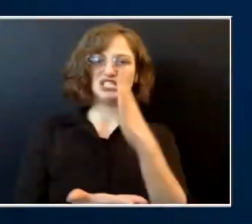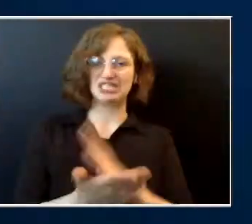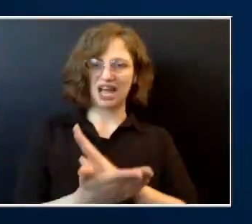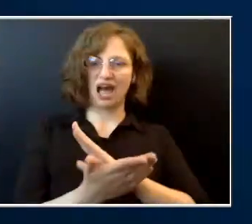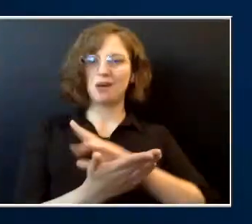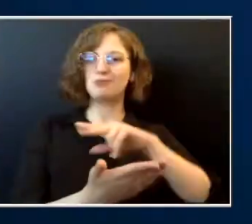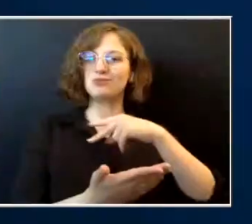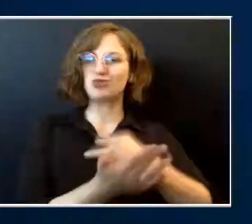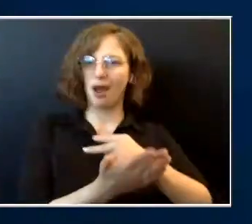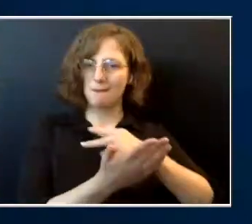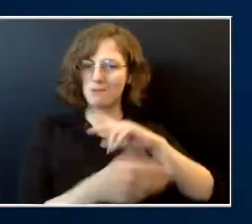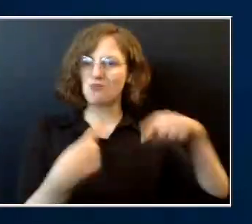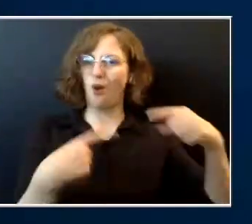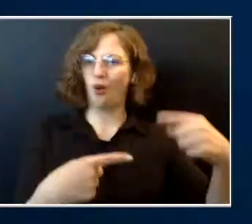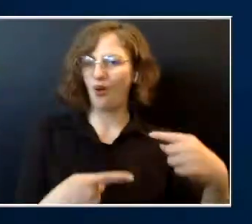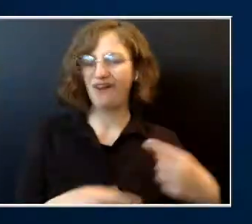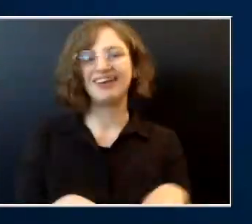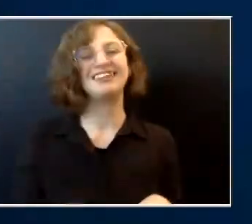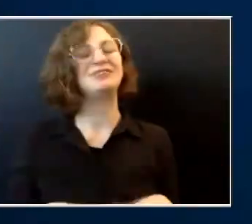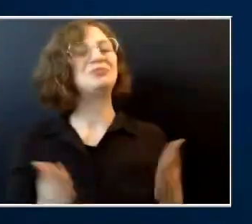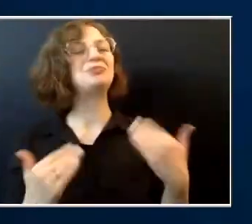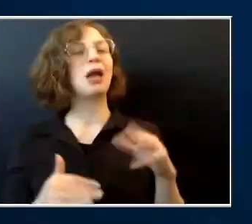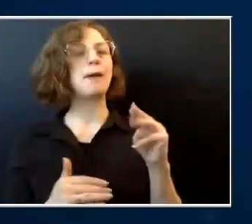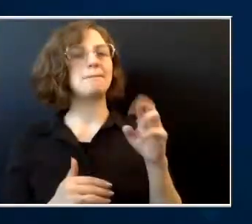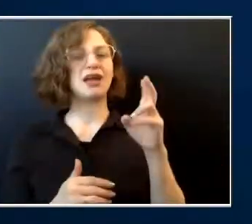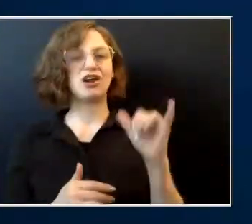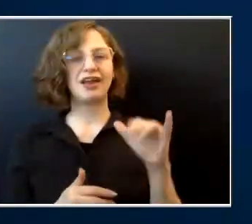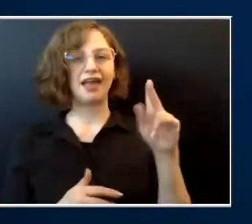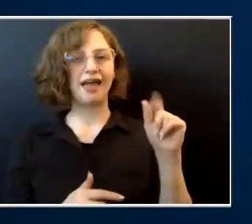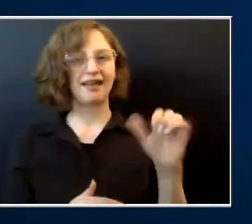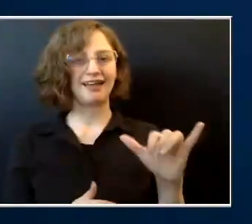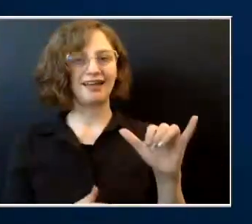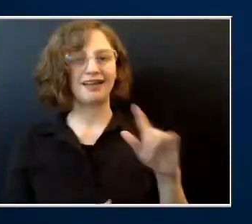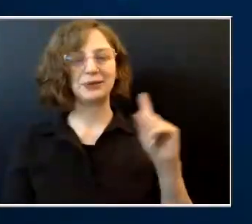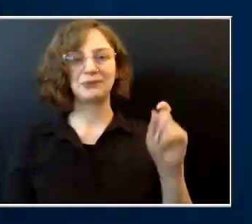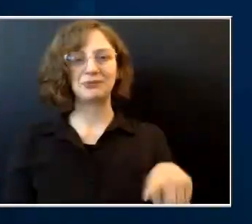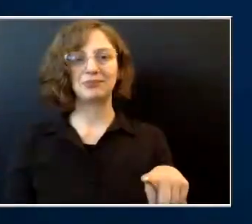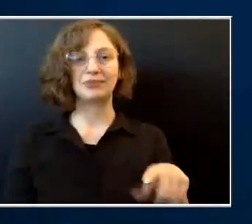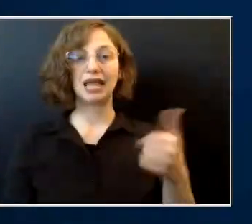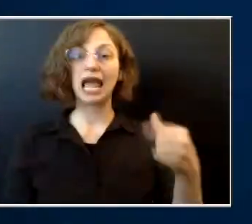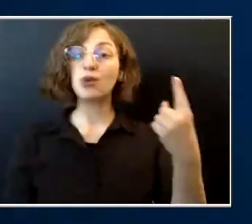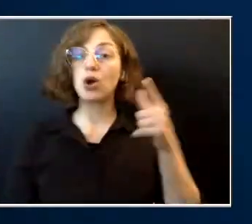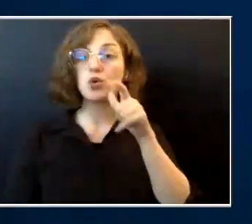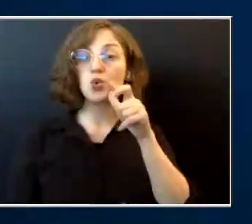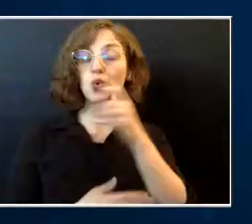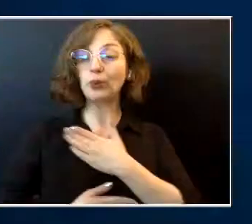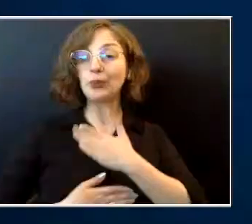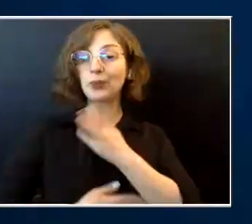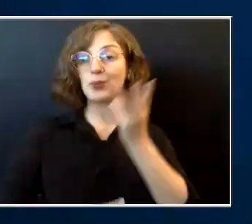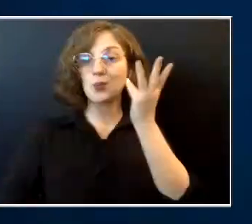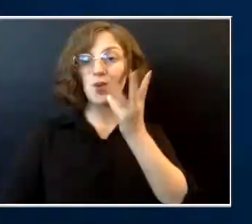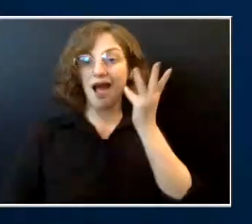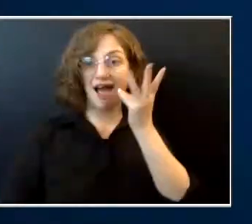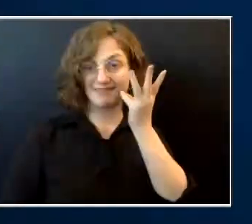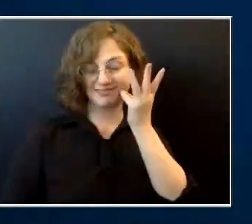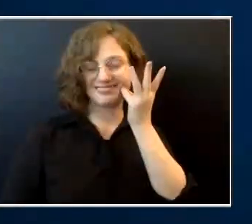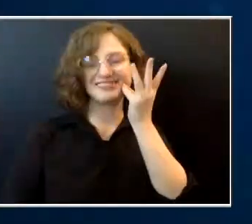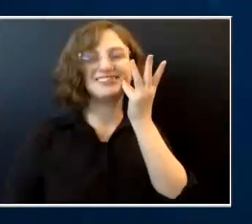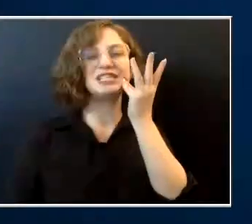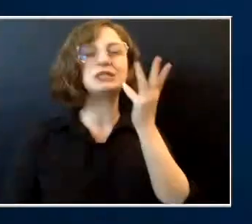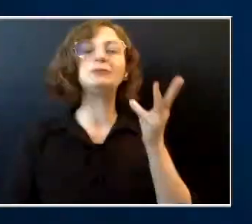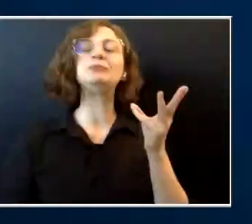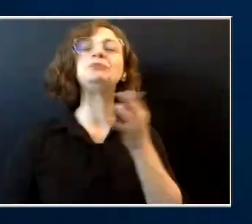Mary Kay has a really good question. This is for anyone who likes drinking wine. Mary Kay wants to know, how do I find out